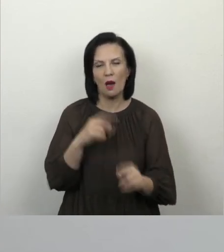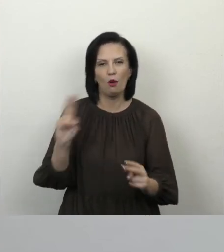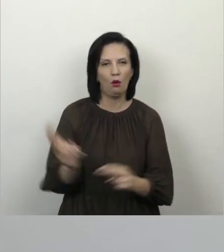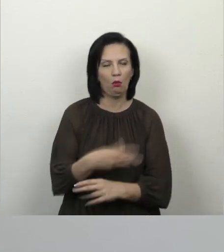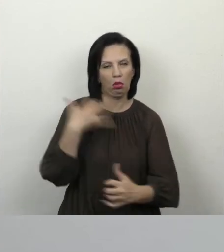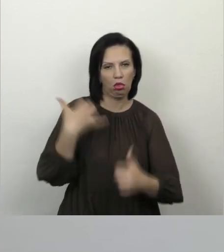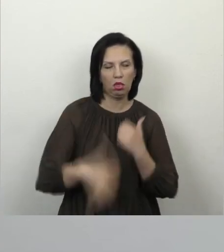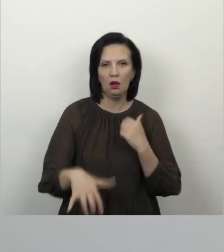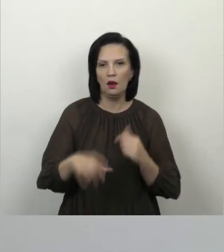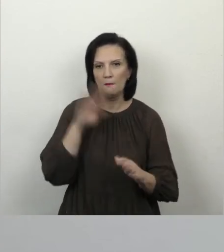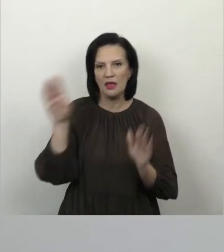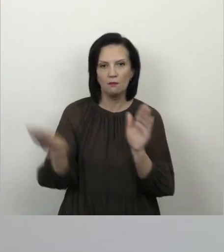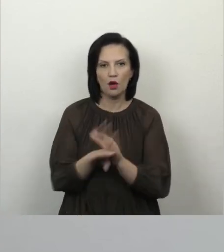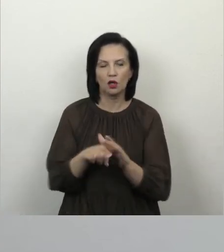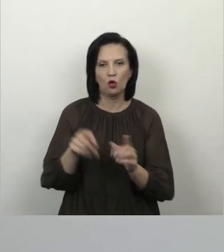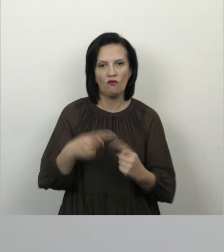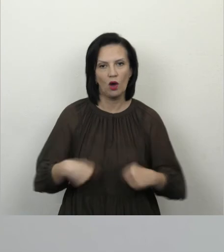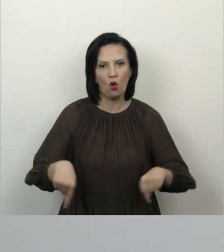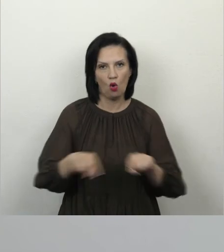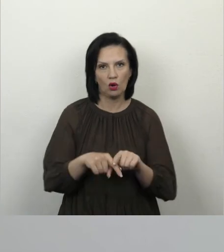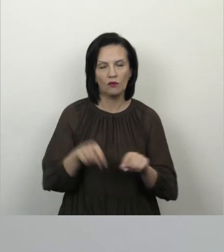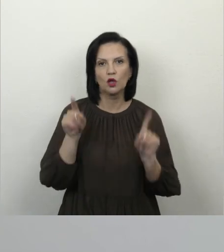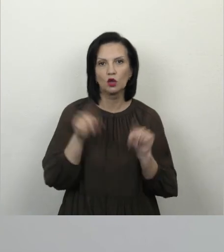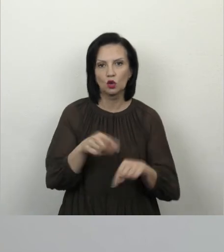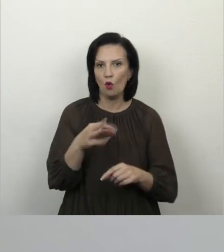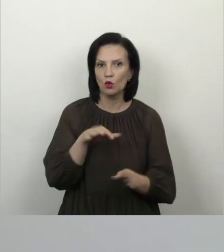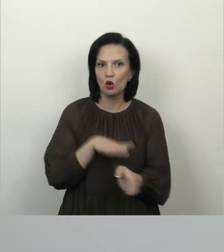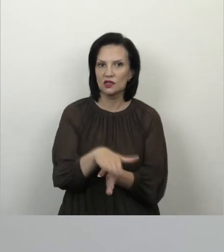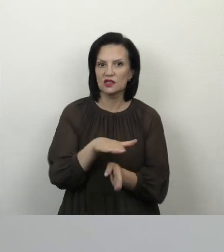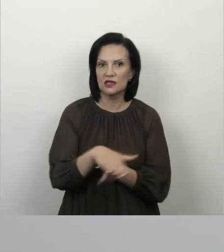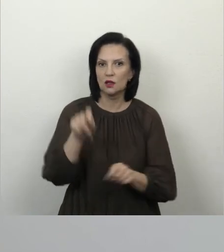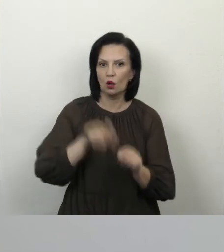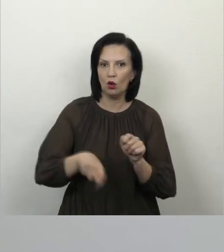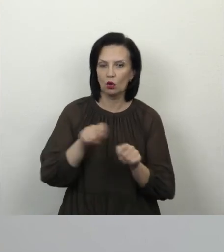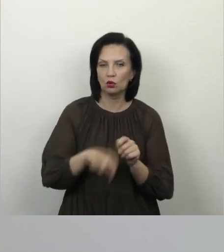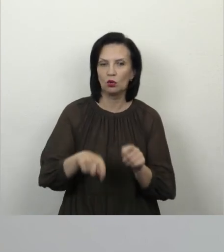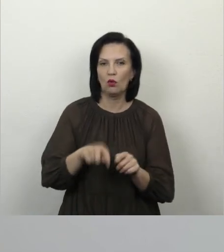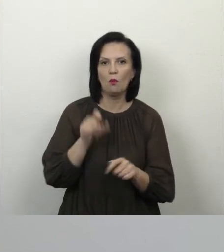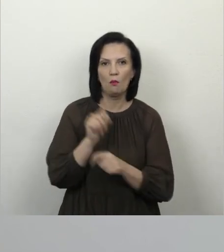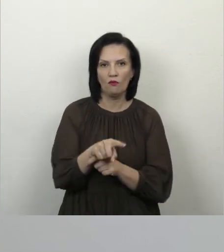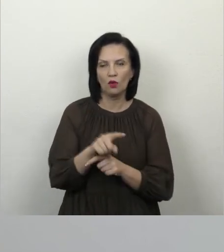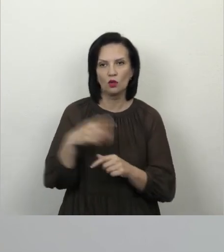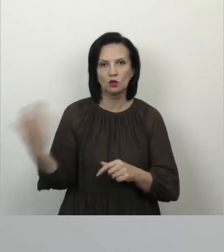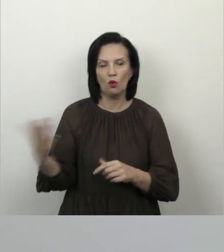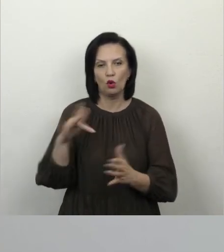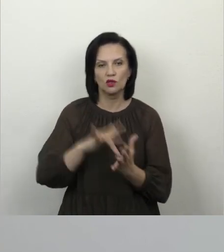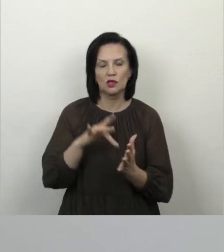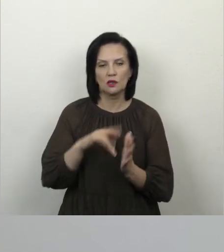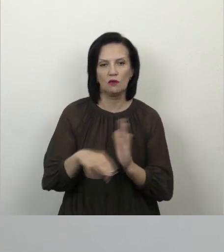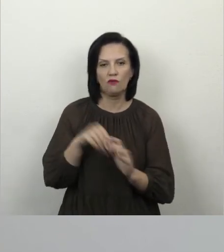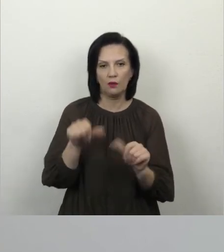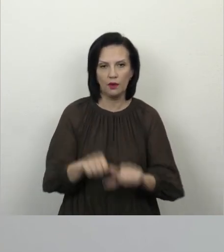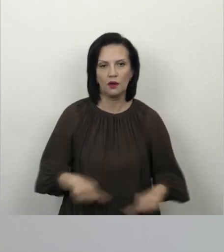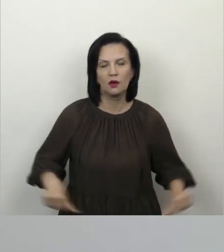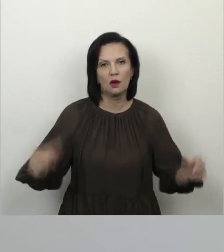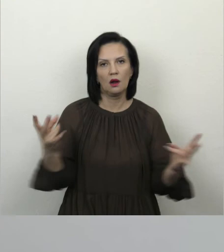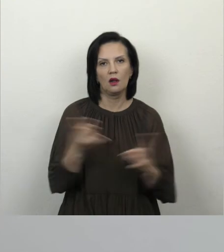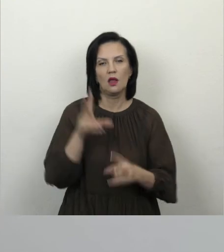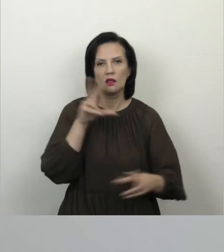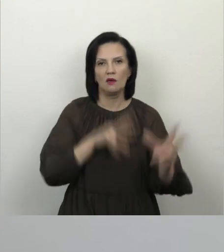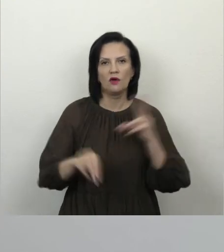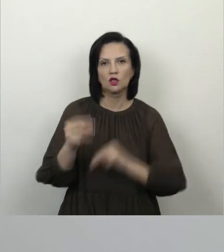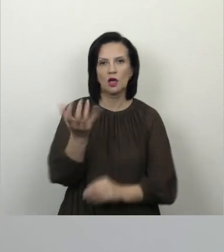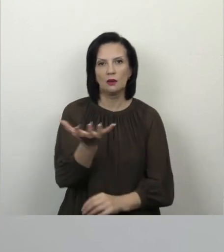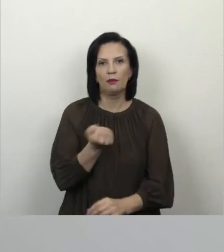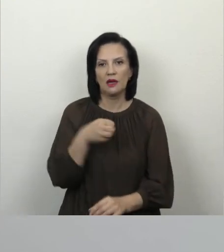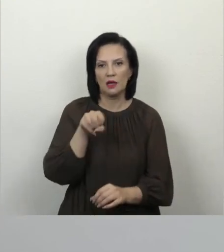this kind of control targets the activities or inactivity of the subordinated bodies. In other